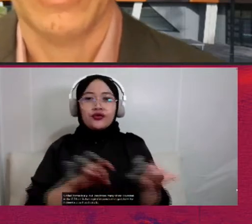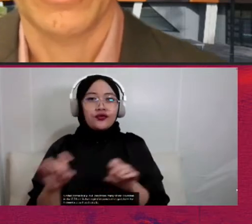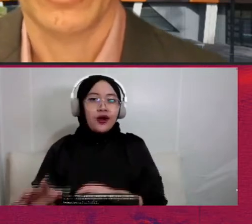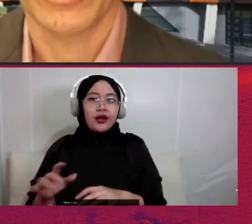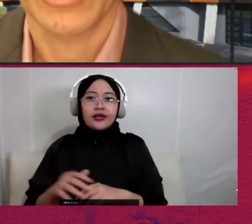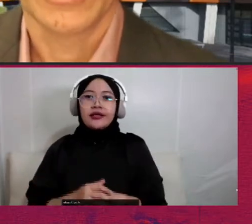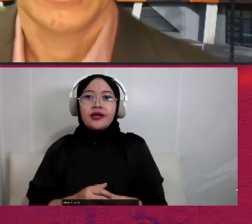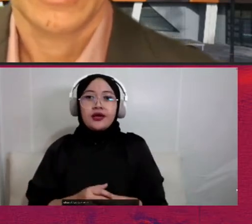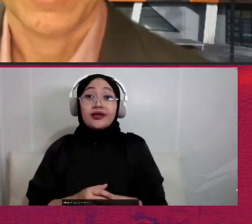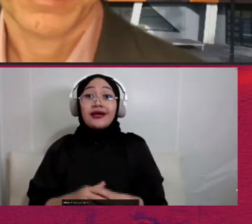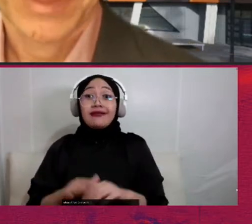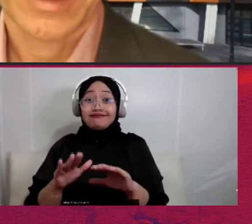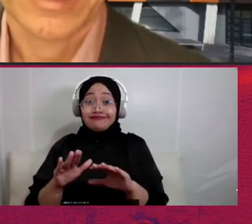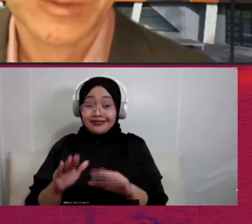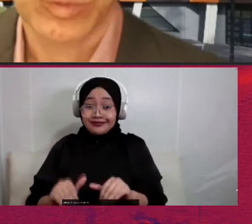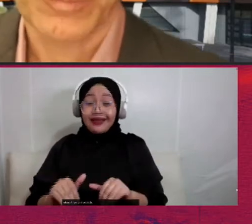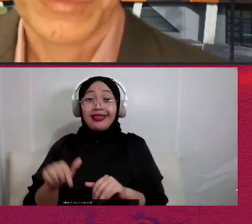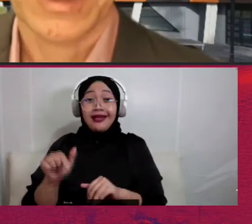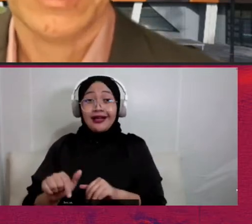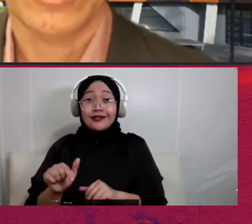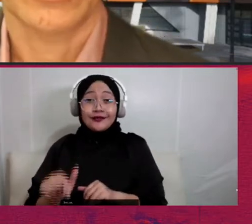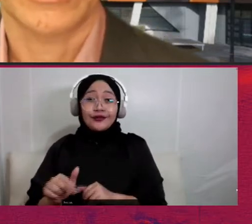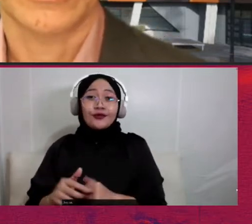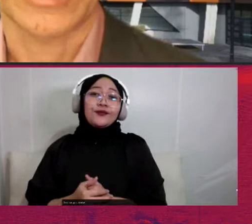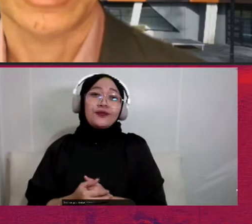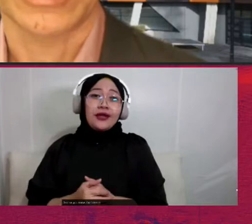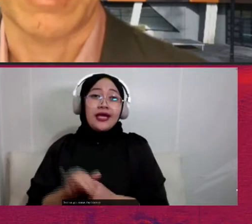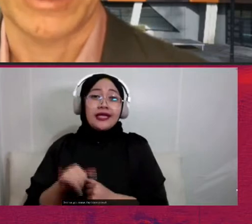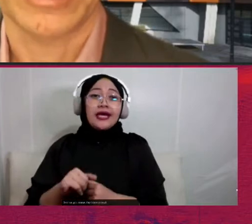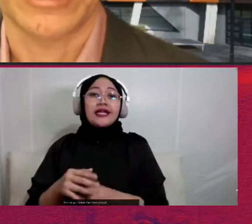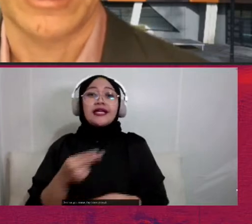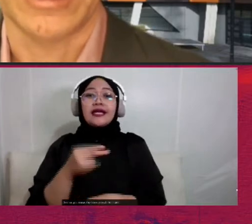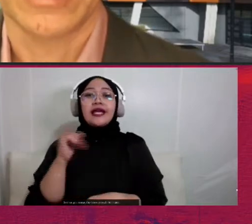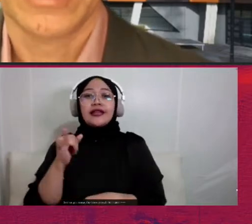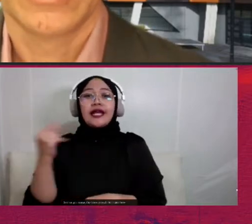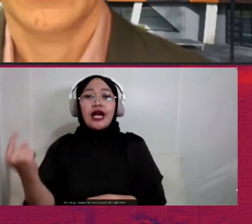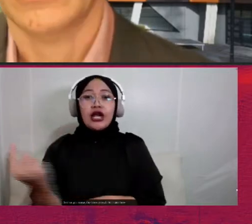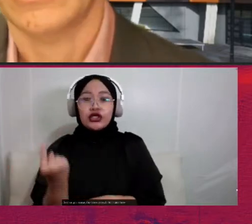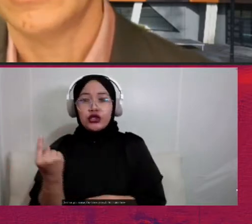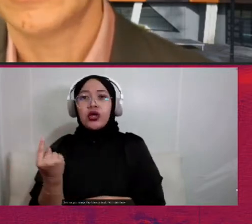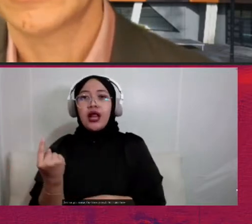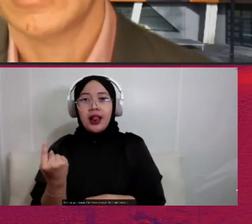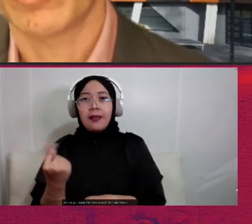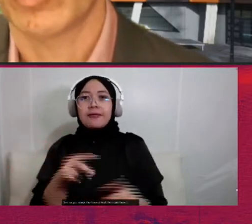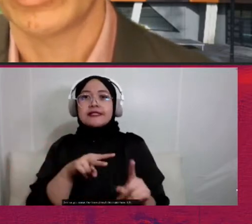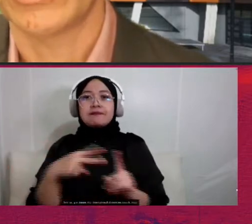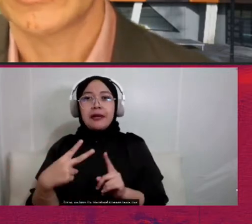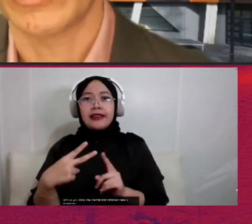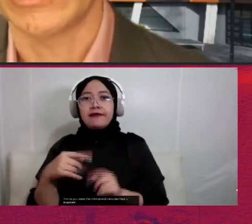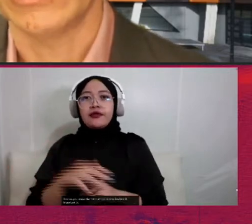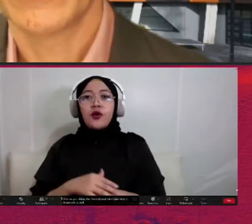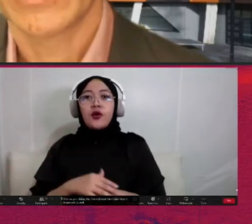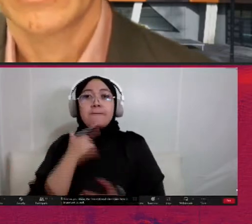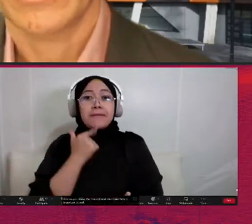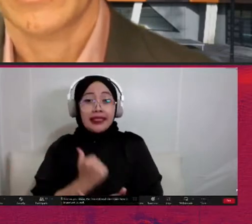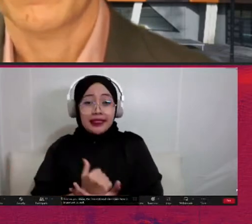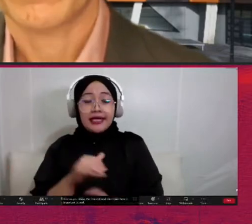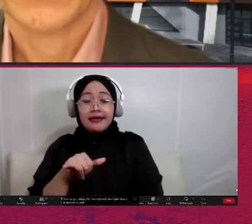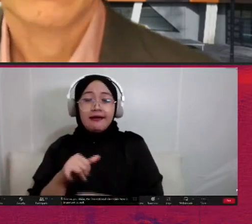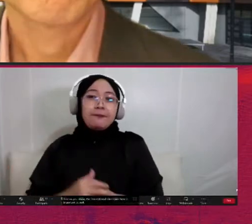where I live and work. And so, the international dimension here is important as well.